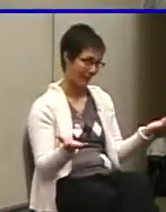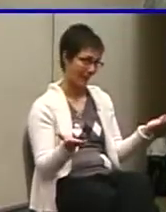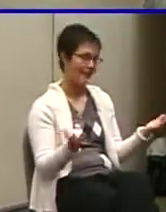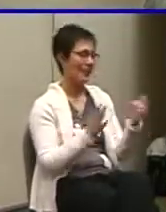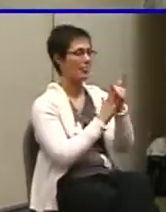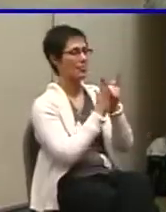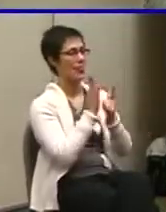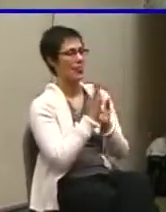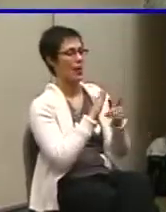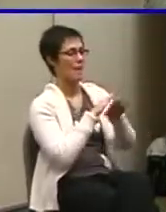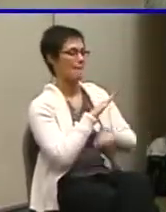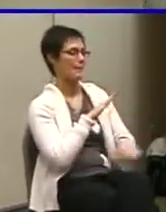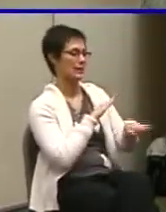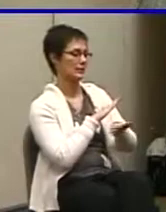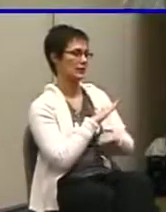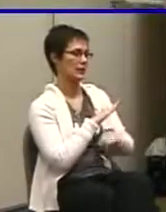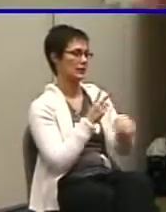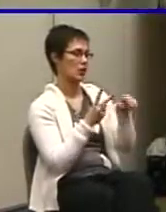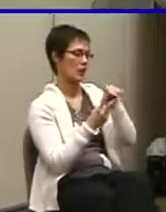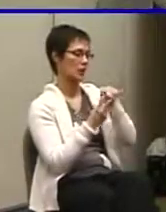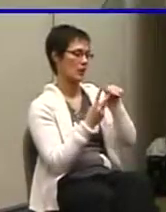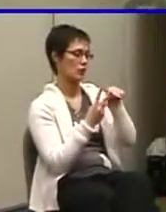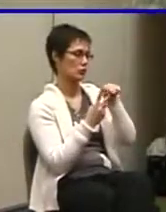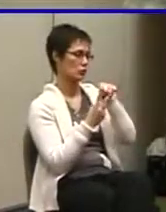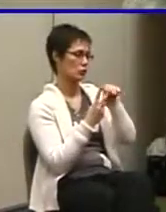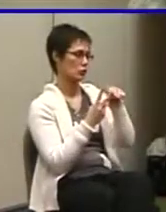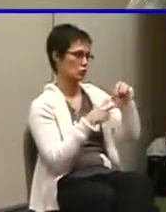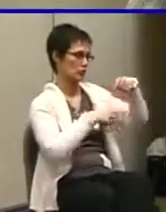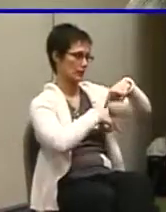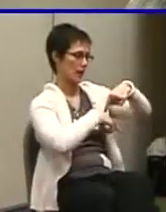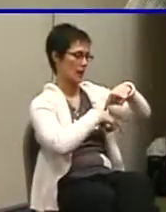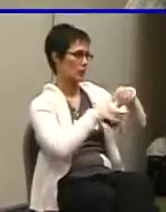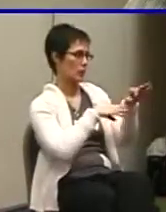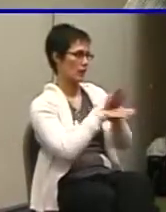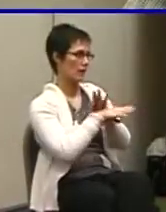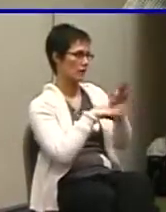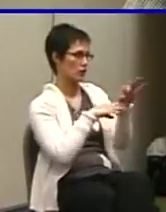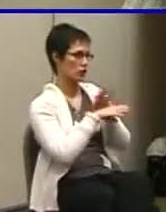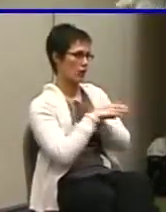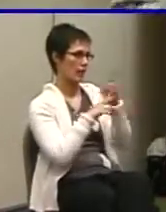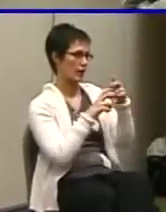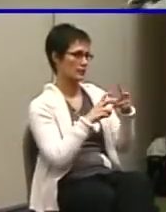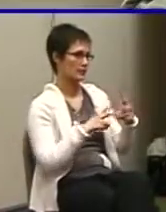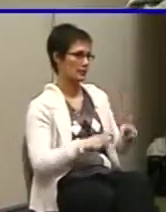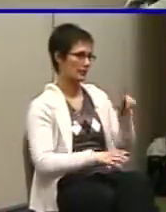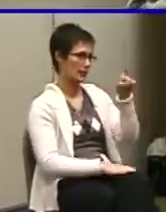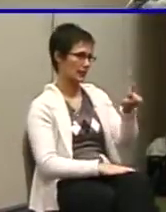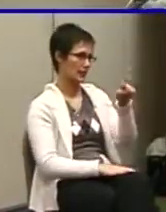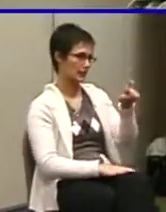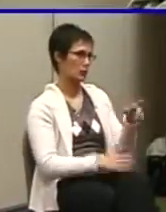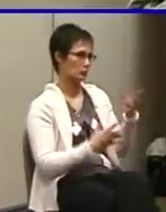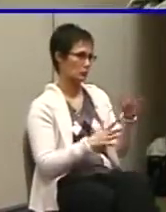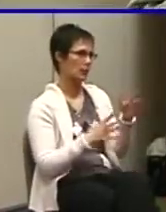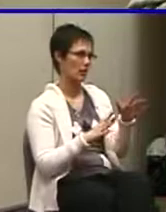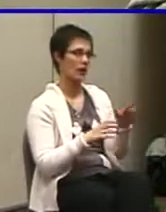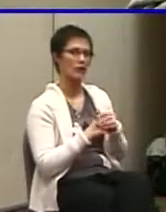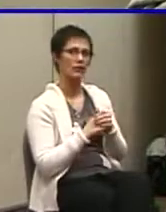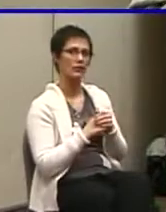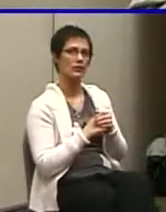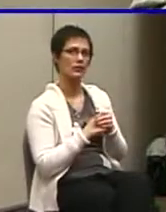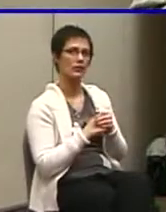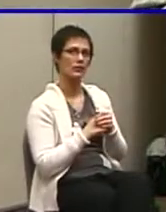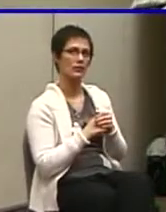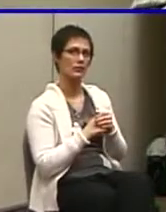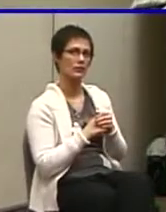The law basically talks about two times in which a functional assessment needs to be completed. One is if you have not done one prior